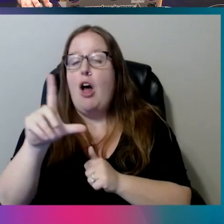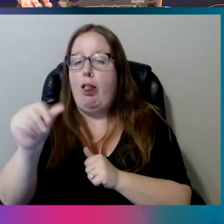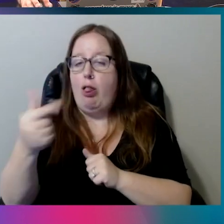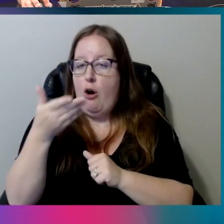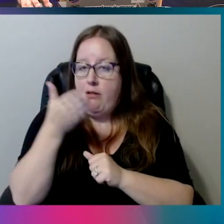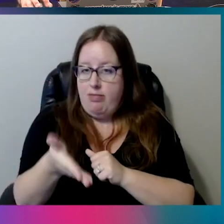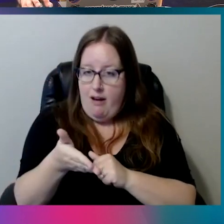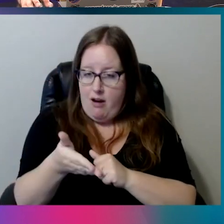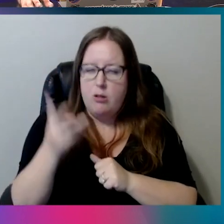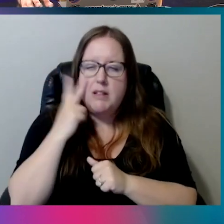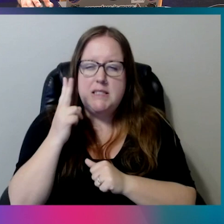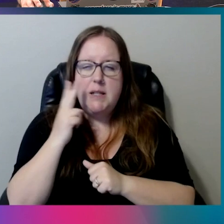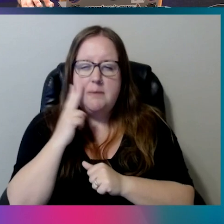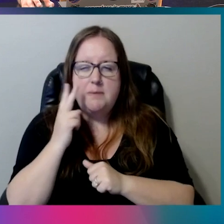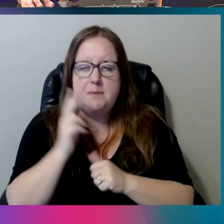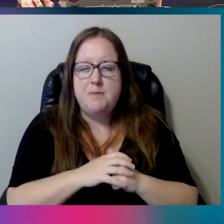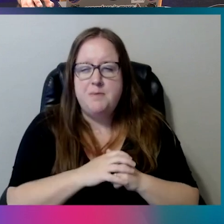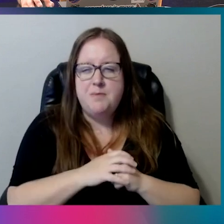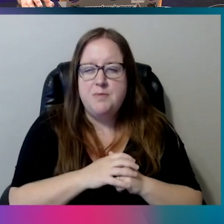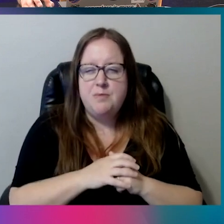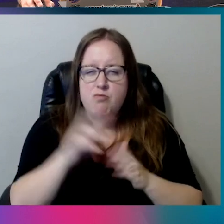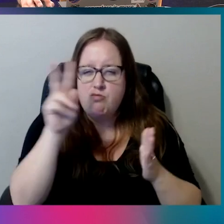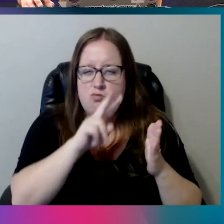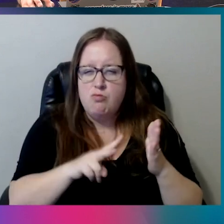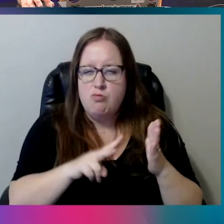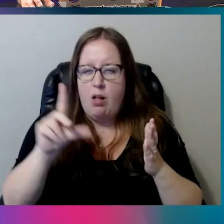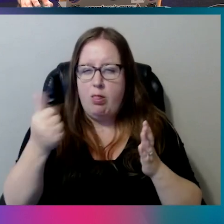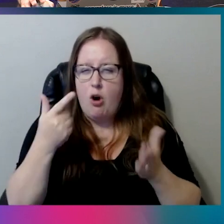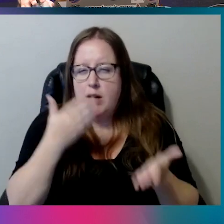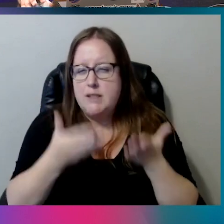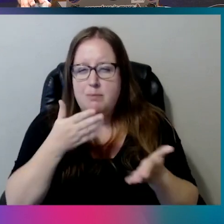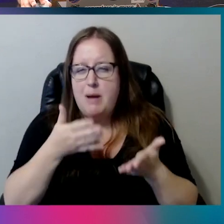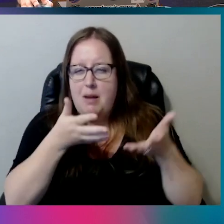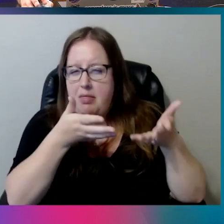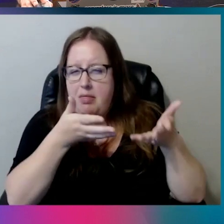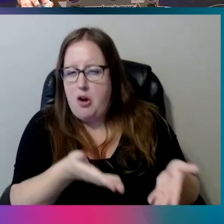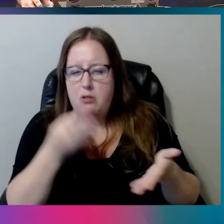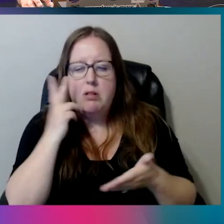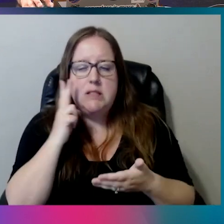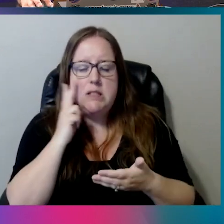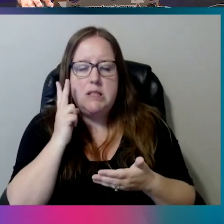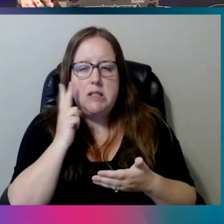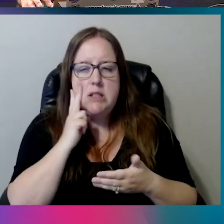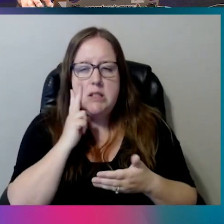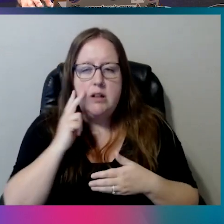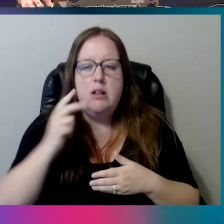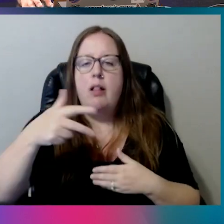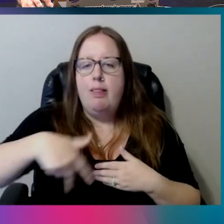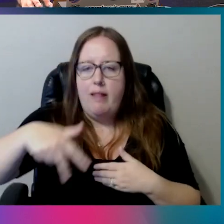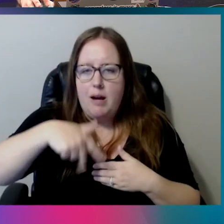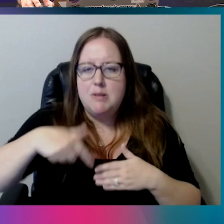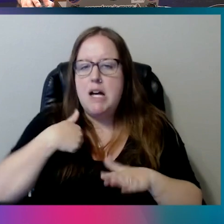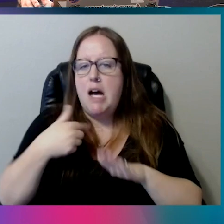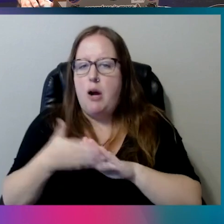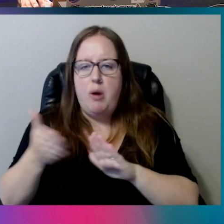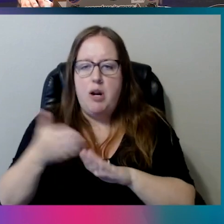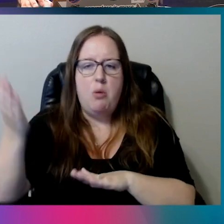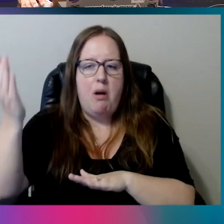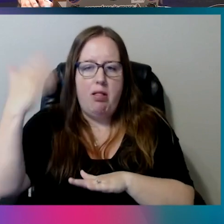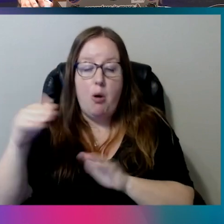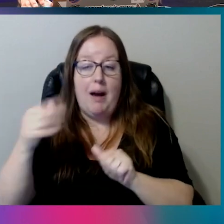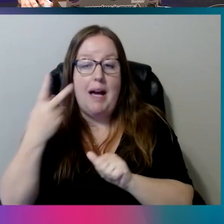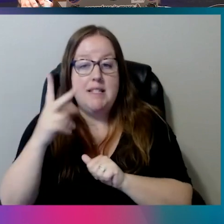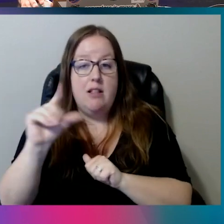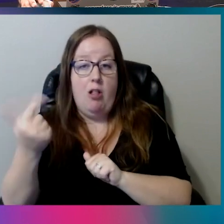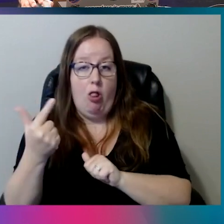look. Let's take a look at some logs that might be lying around. Oh, here's some from a Lambda that I ran a while back. So I can look at the log streams. Now I can